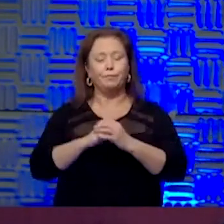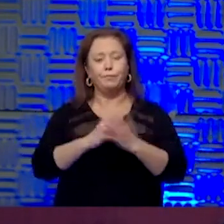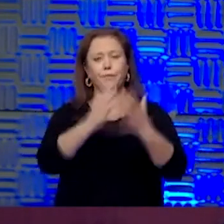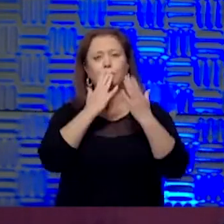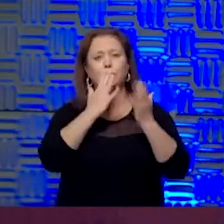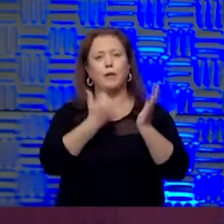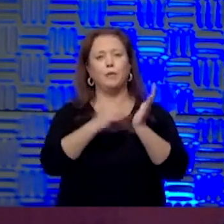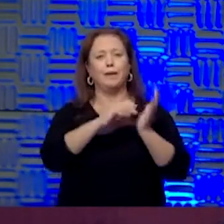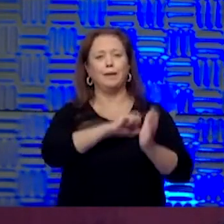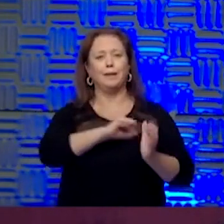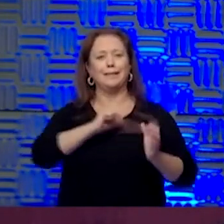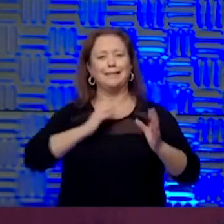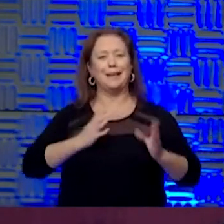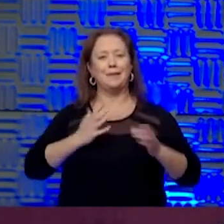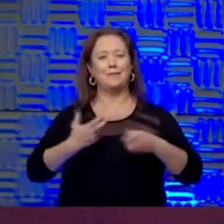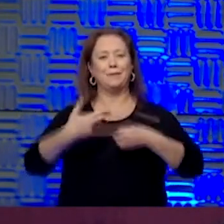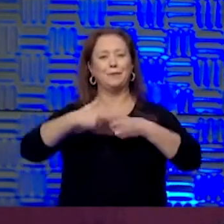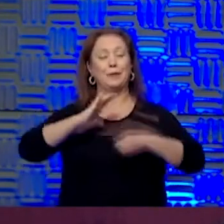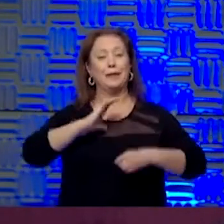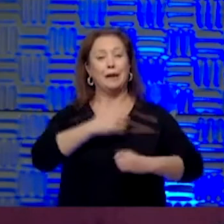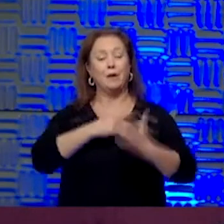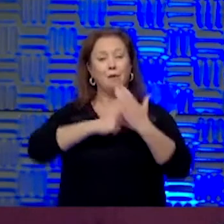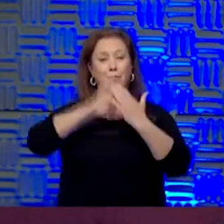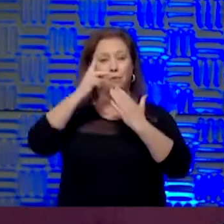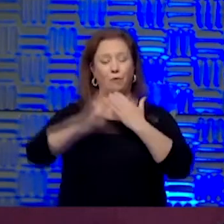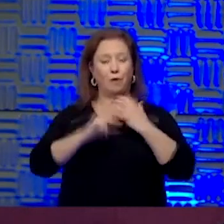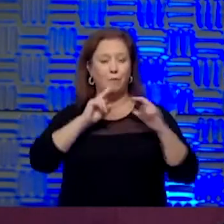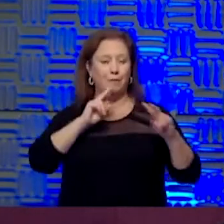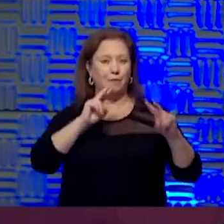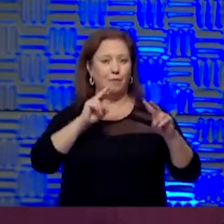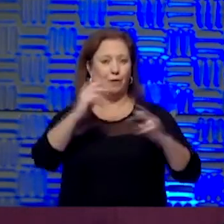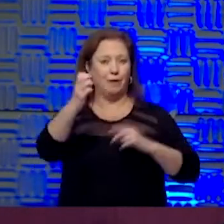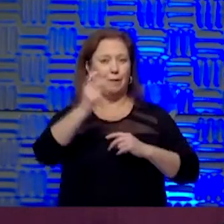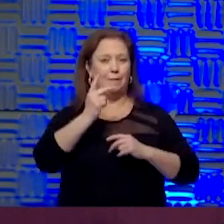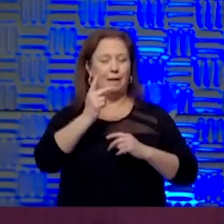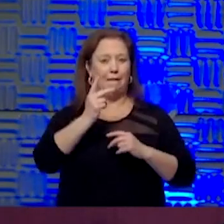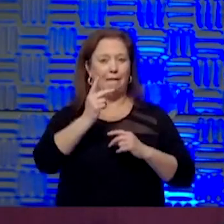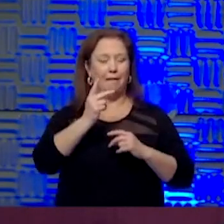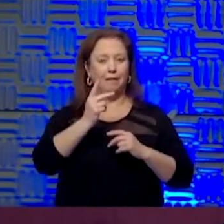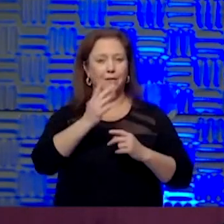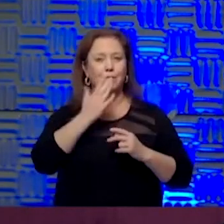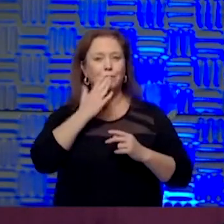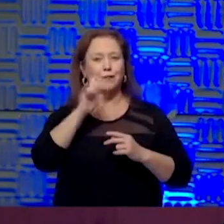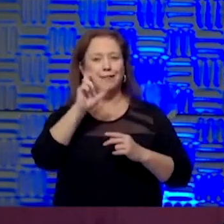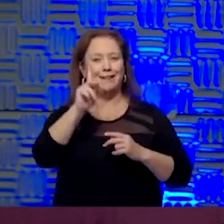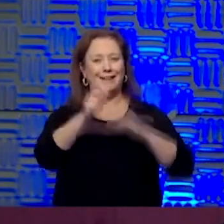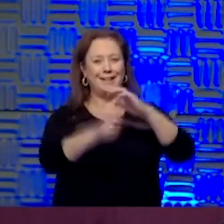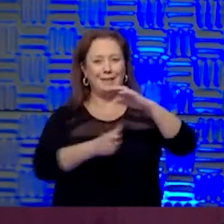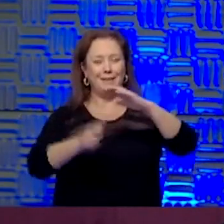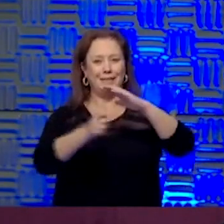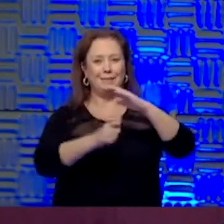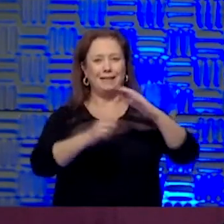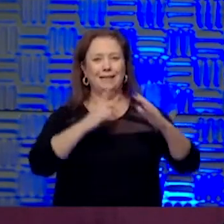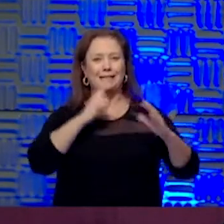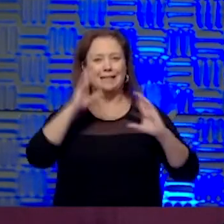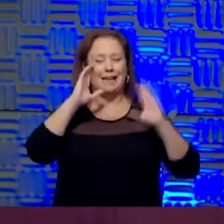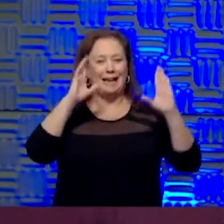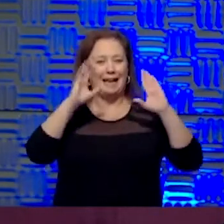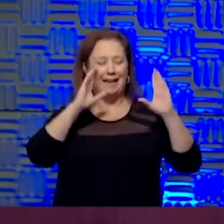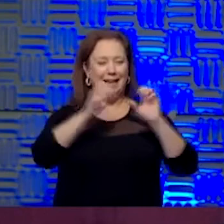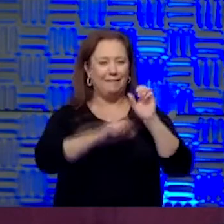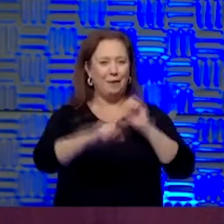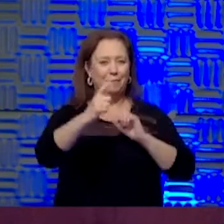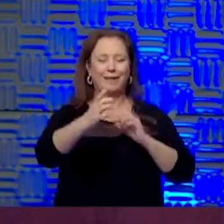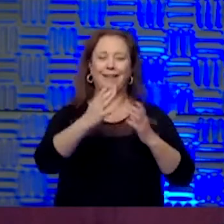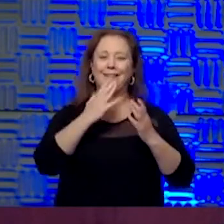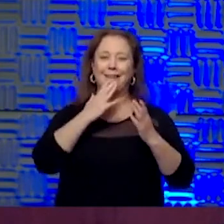you again, Senator, for being part of our program. We look forward to having you back, and good luck in the basement. Say hi to Raba, and thanks again for